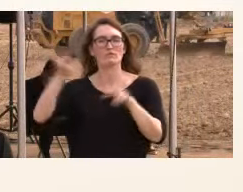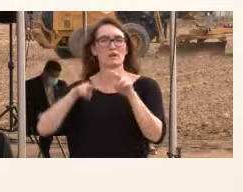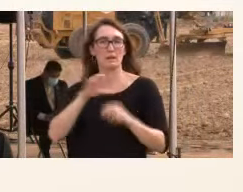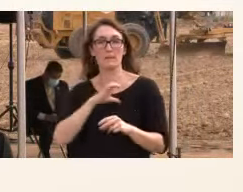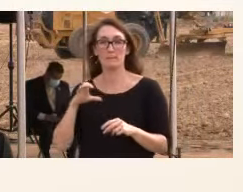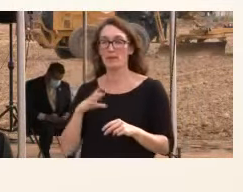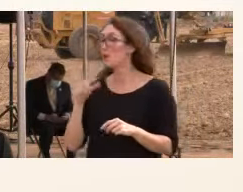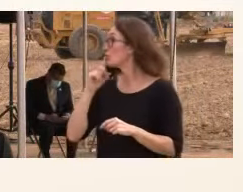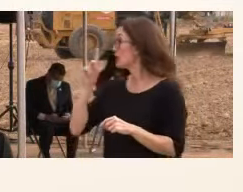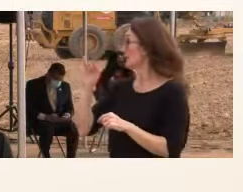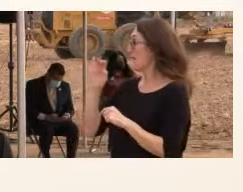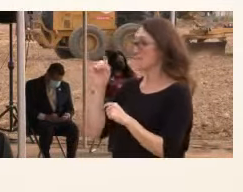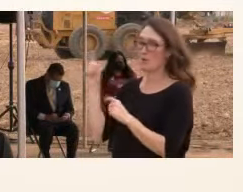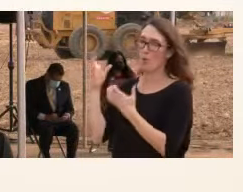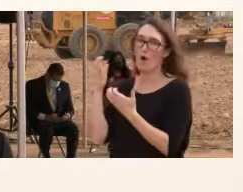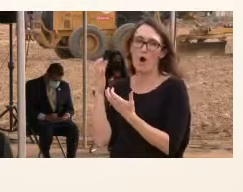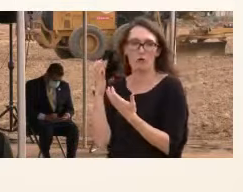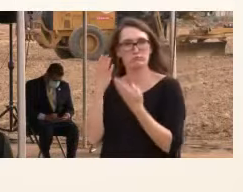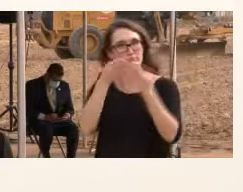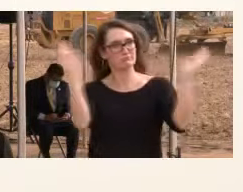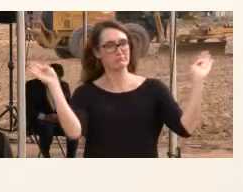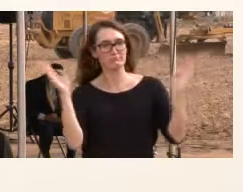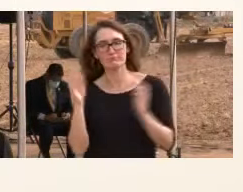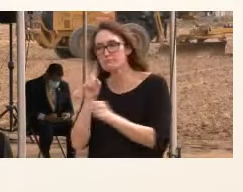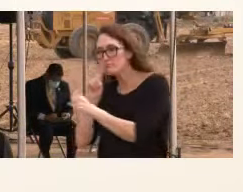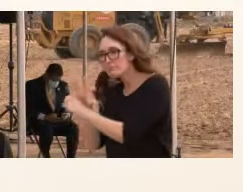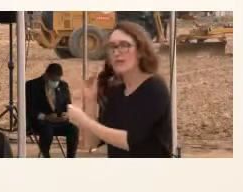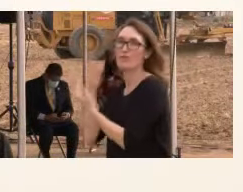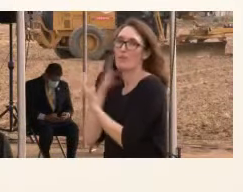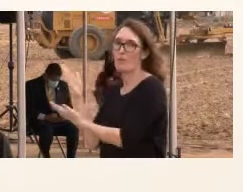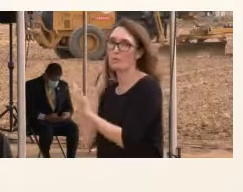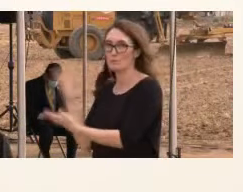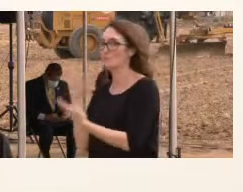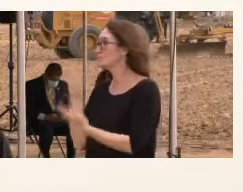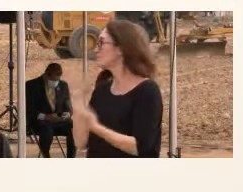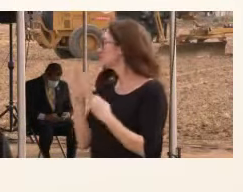Debbie, I want to share affirmation and thank you.